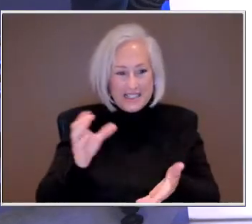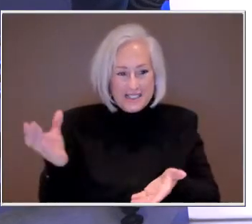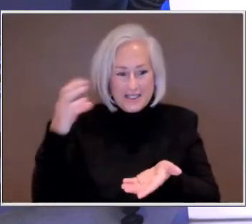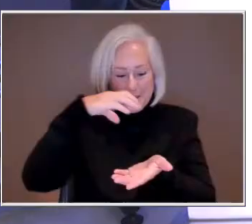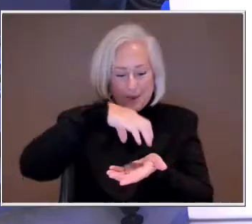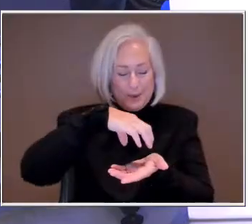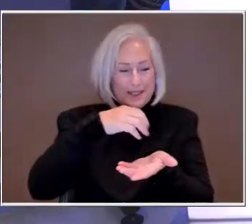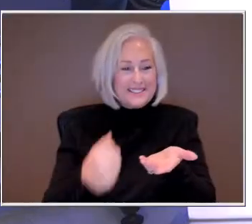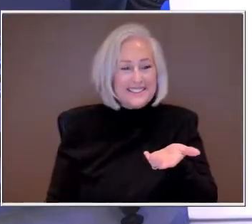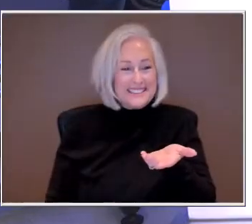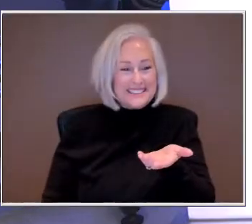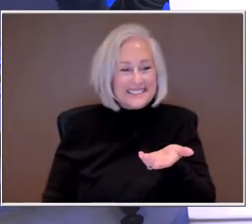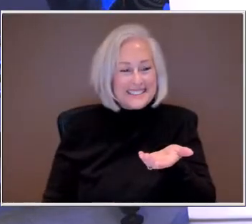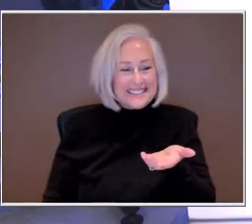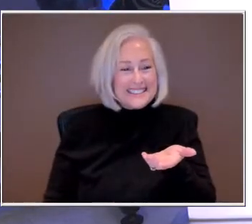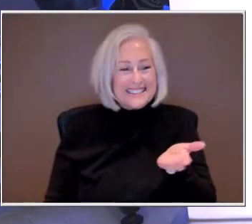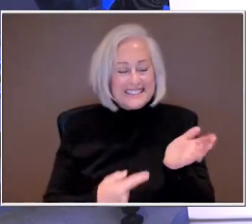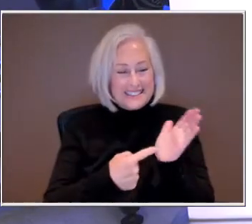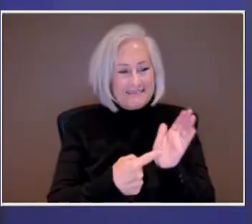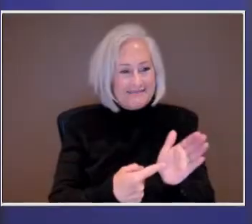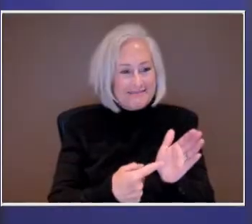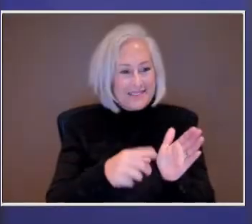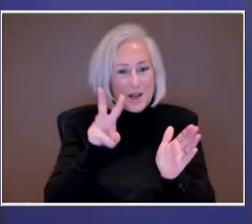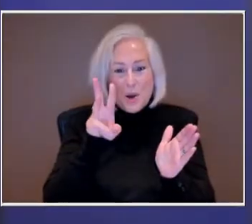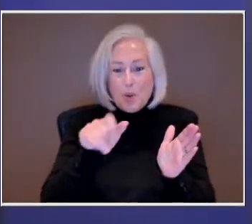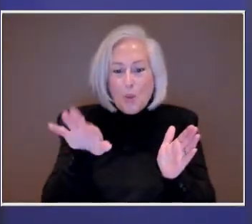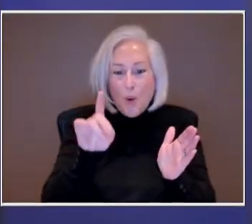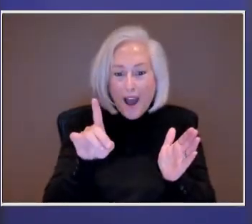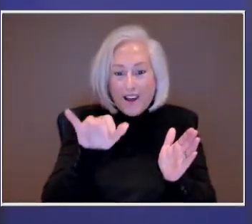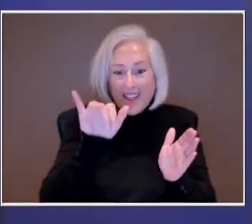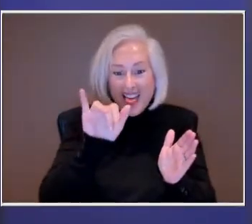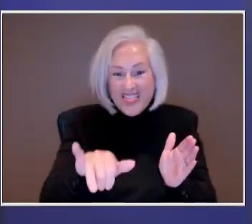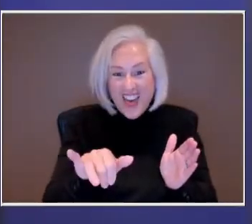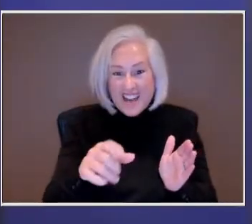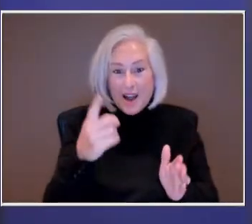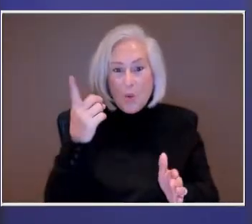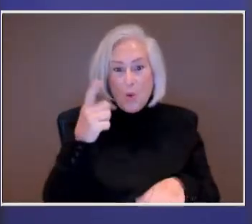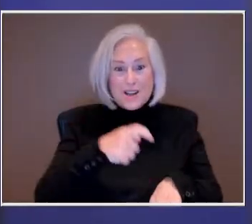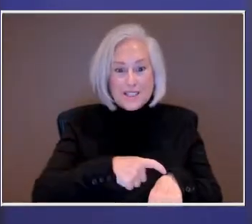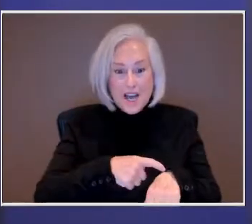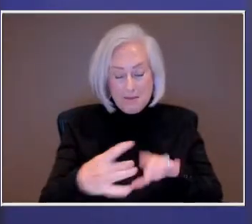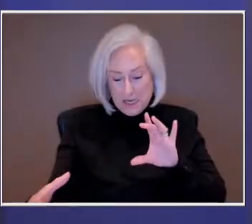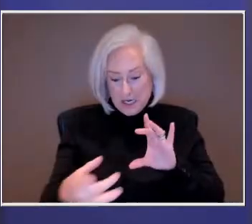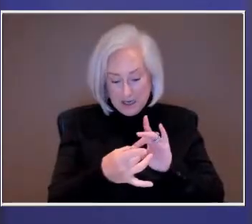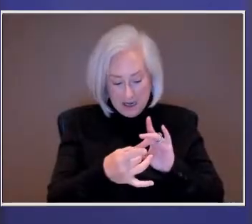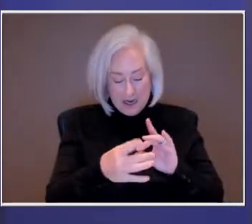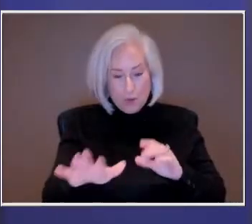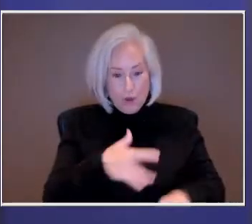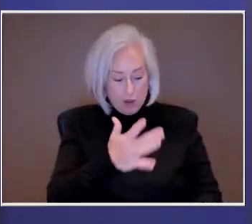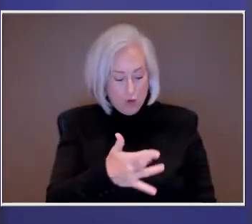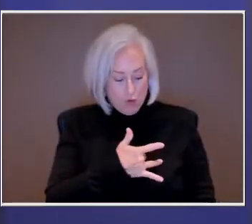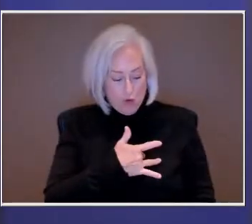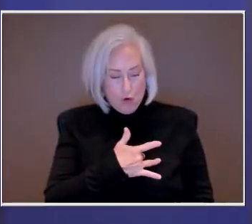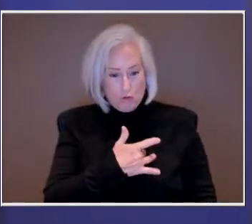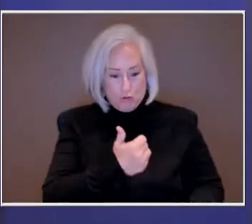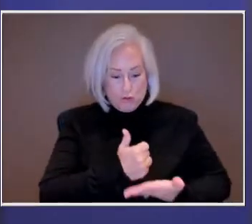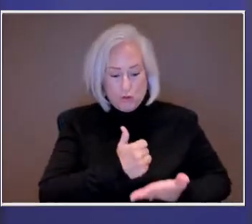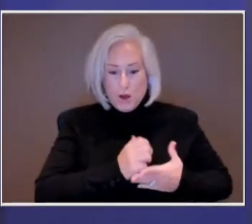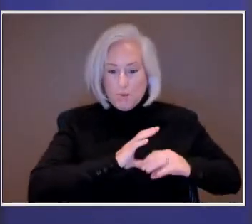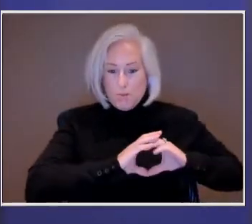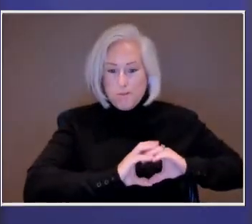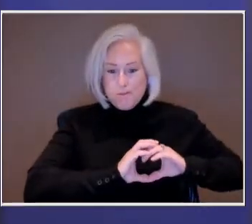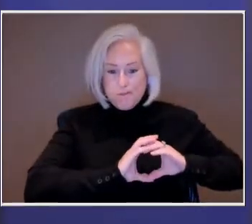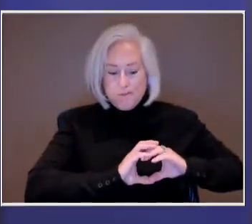is. How wild that was once what was attached to your heart. Nope. There we go. Which Keeping way it- am I doing it? You're There doing we go, it like great. that. There we go.